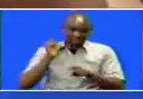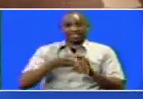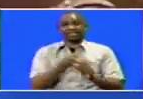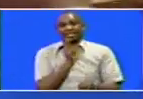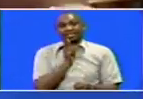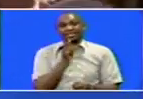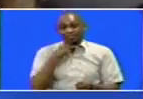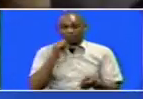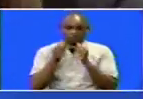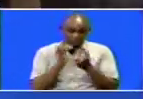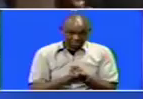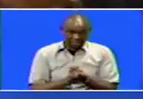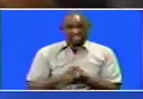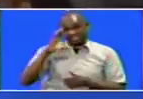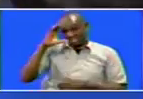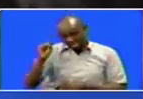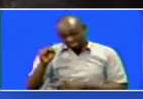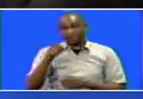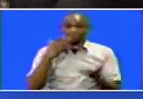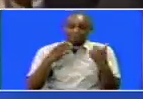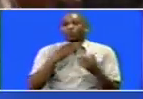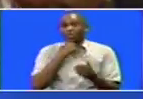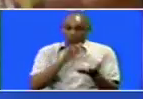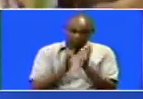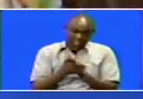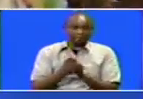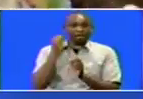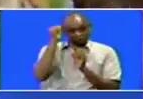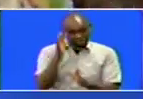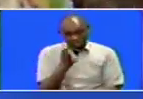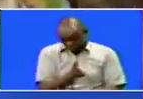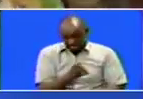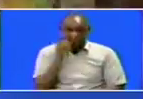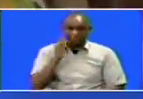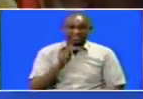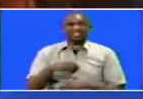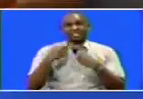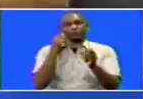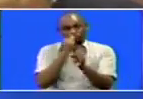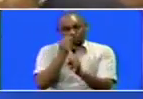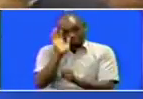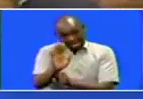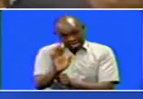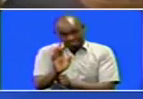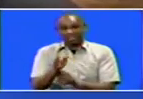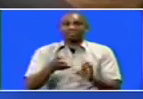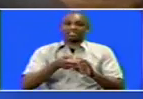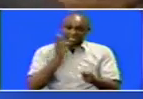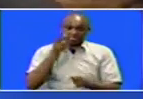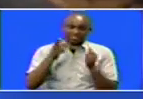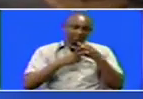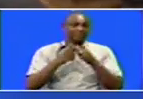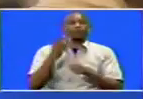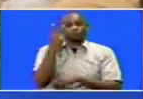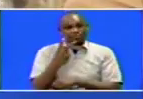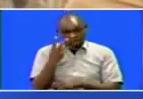For instance, cabinet secretaries planning to plunge into politics must surrender their positions by 7th of